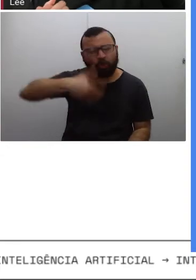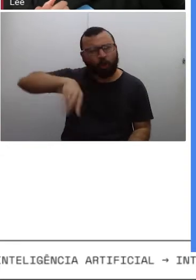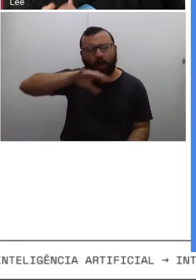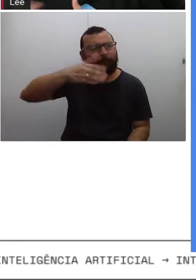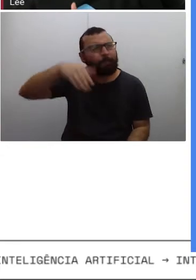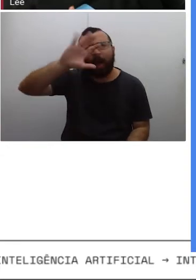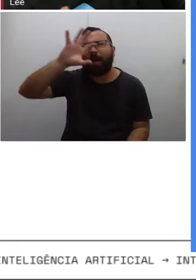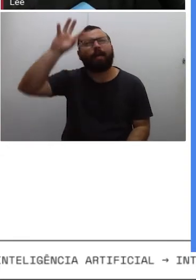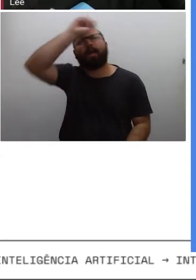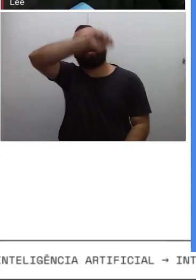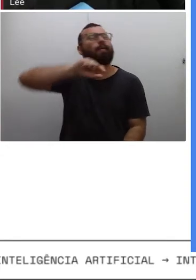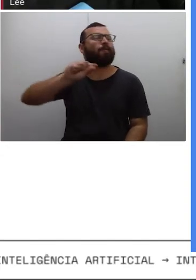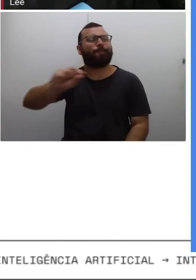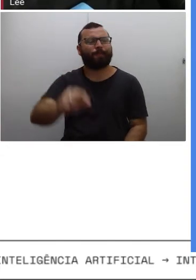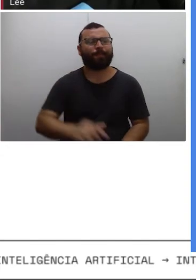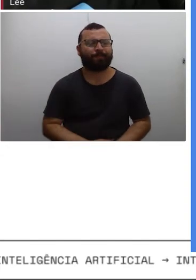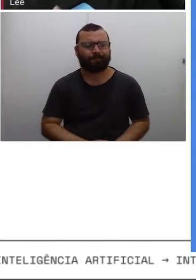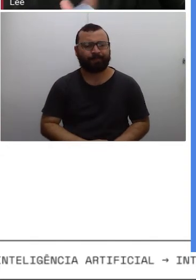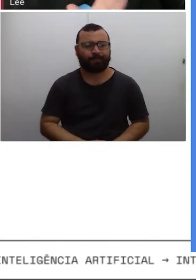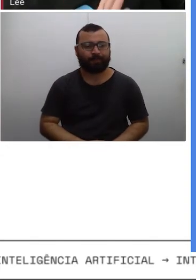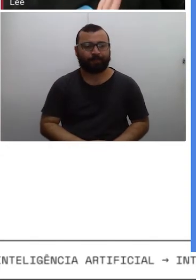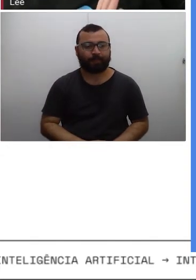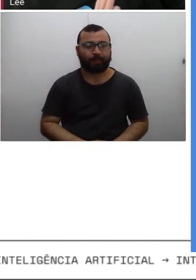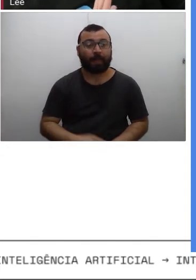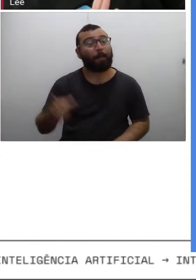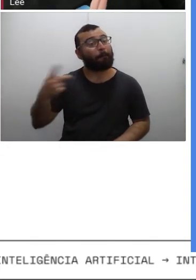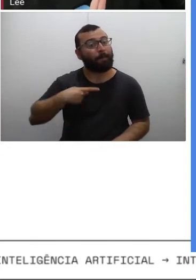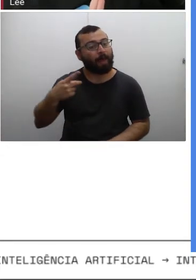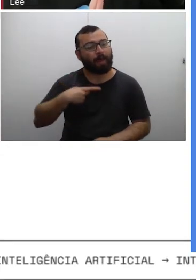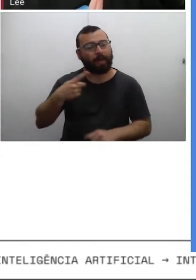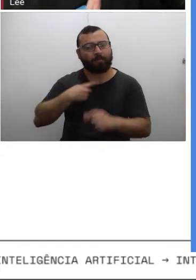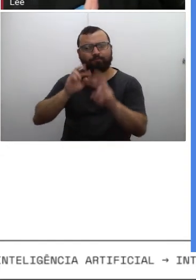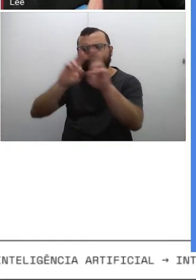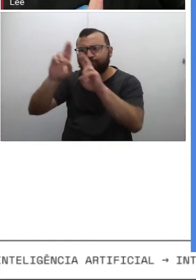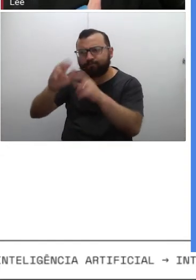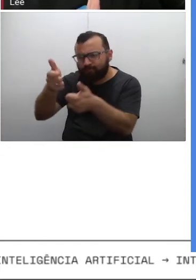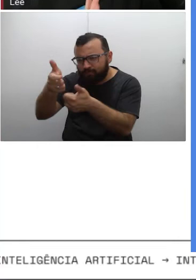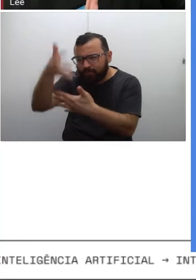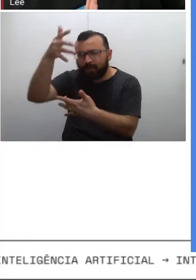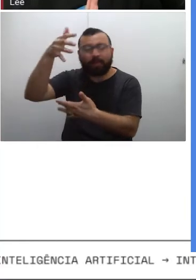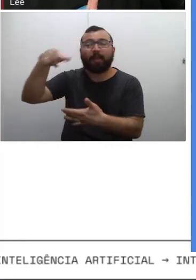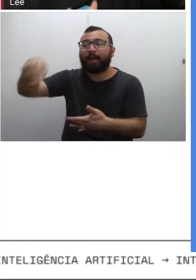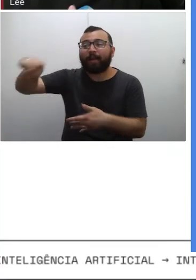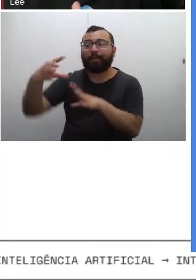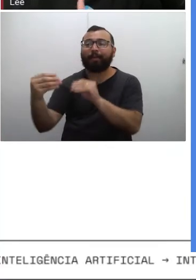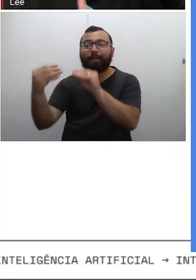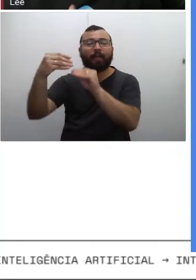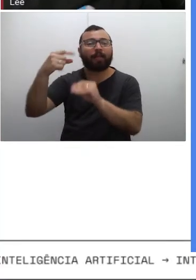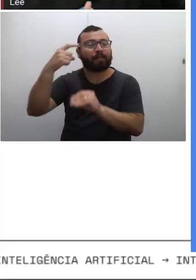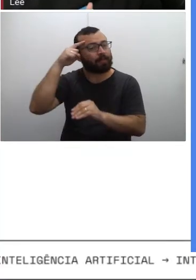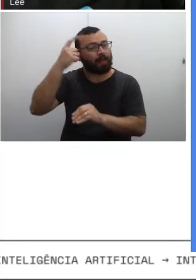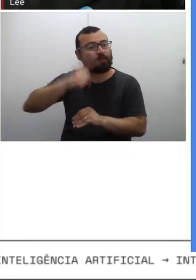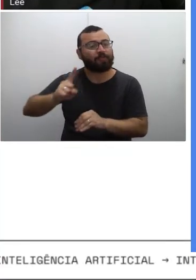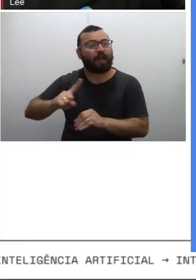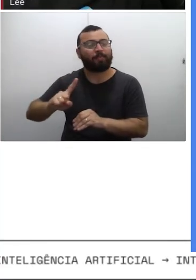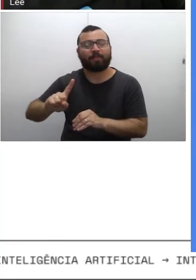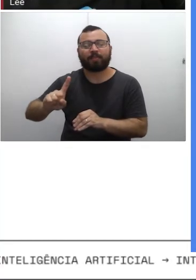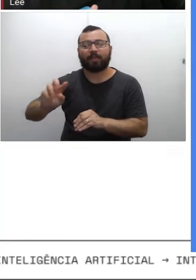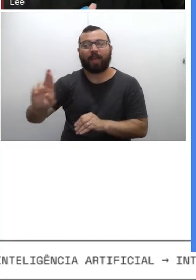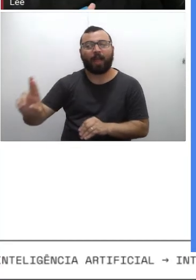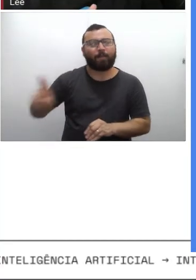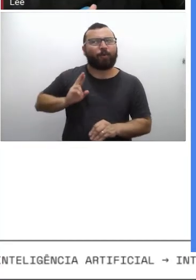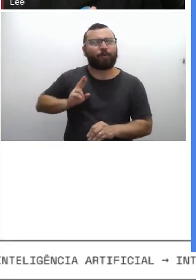this all is that my banking chatbot apparently doesn't know the use case of customers that ask